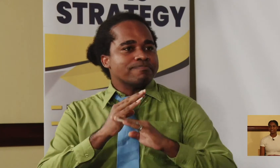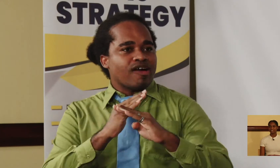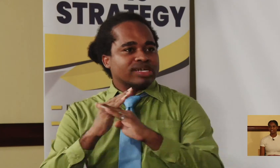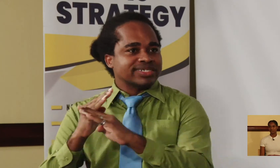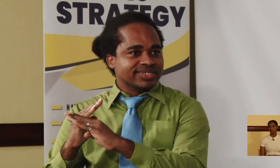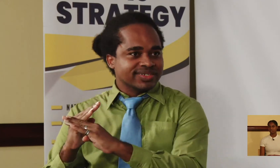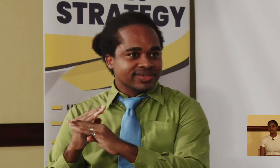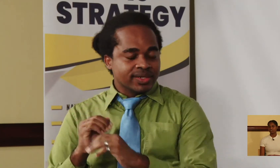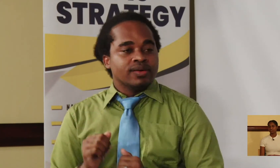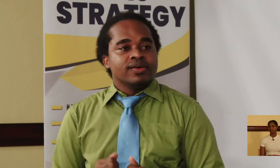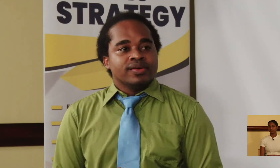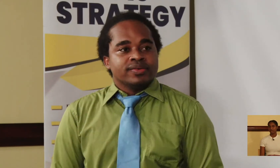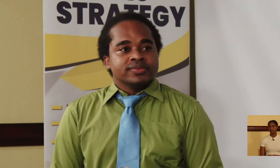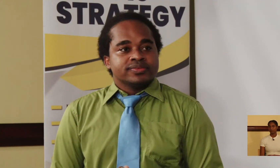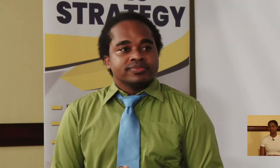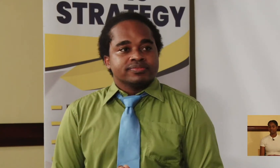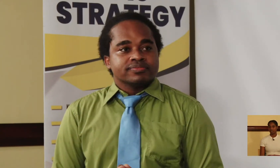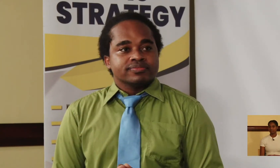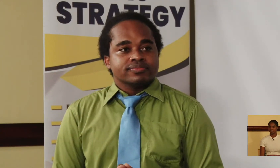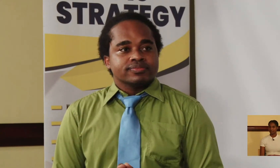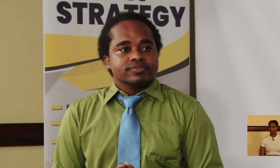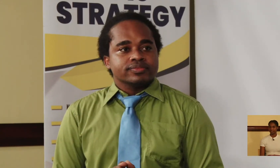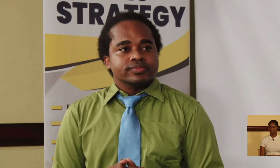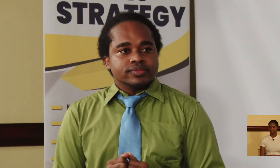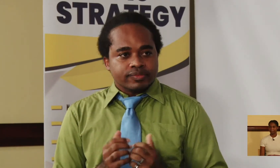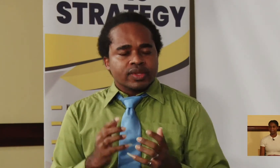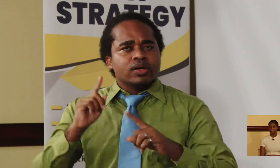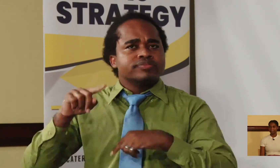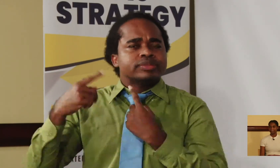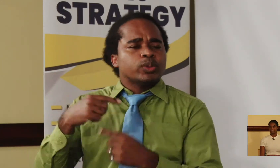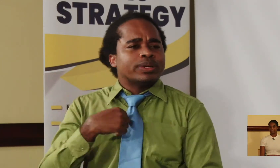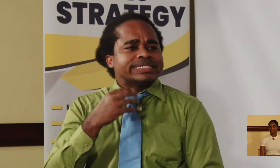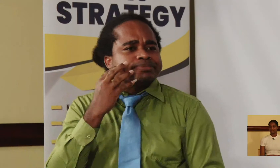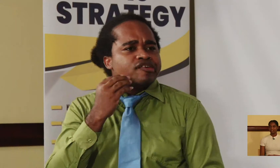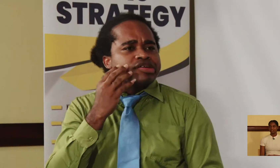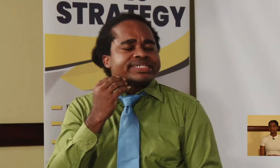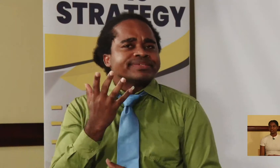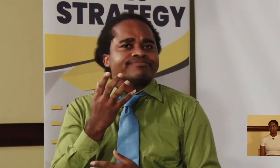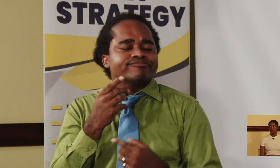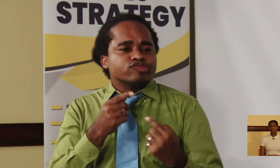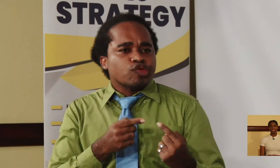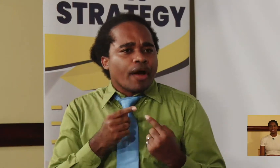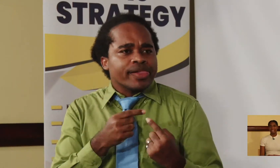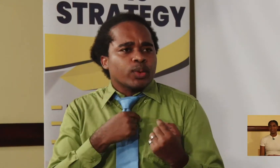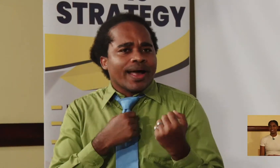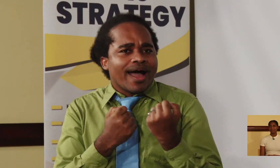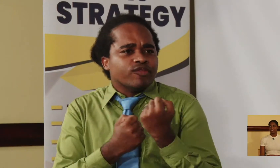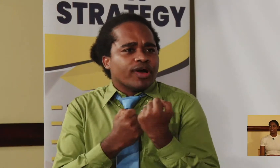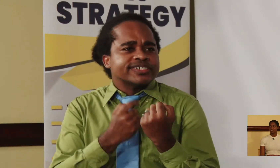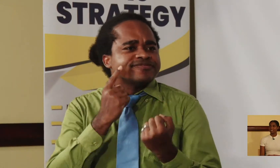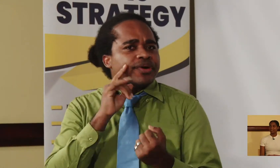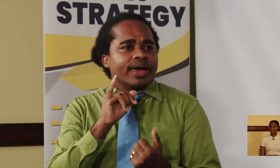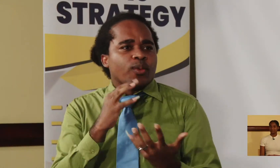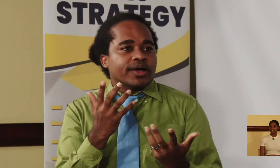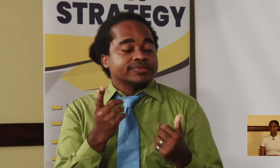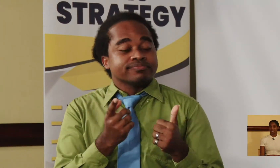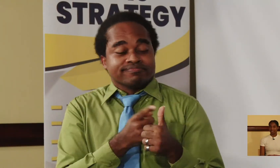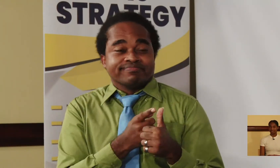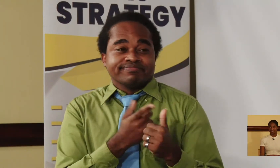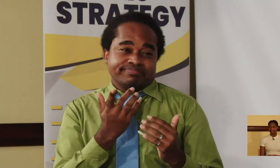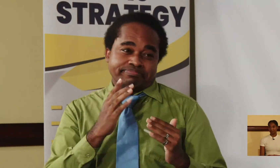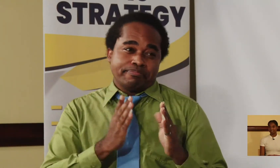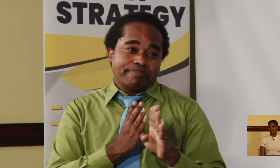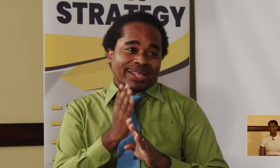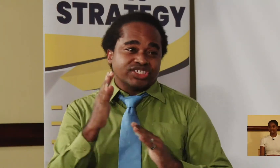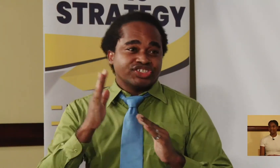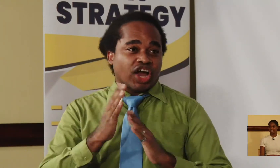people need a solution to resolve their barriers. So over the years, I've experienced trials